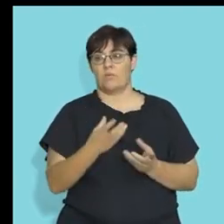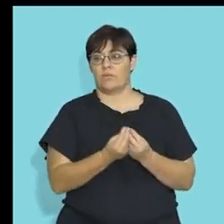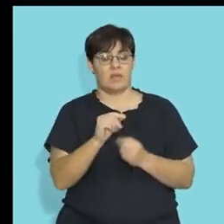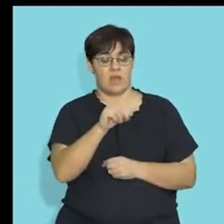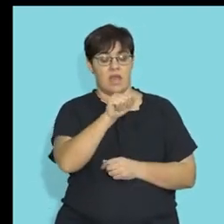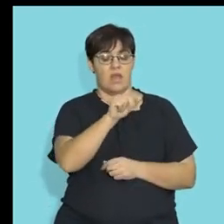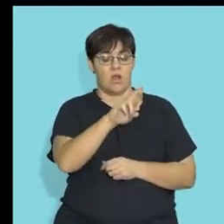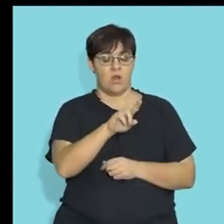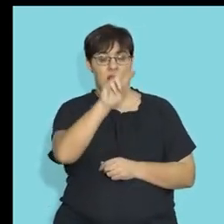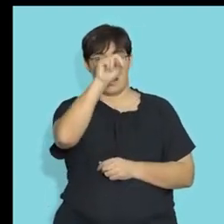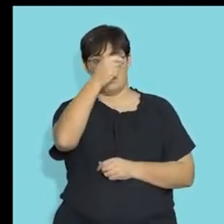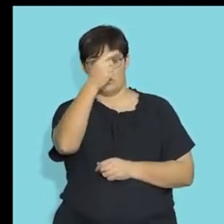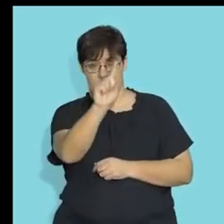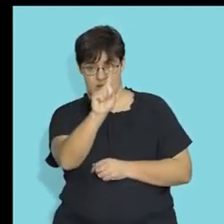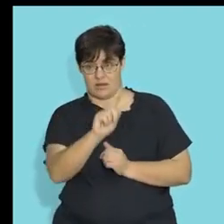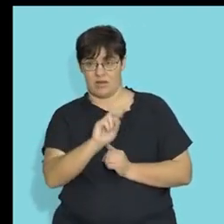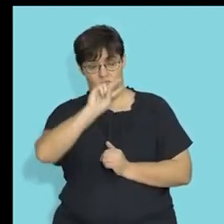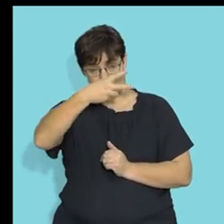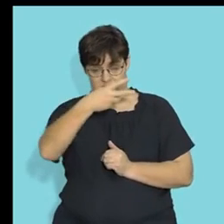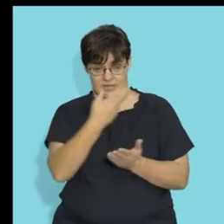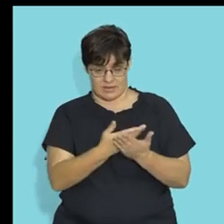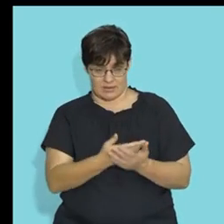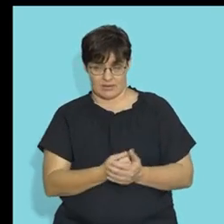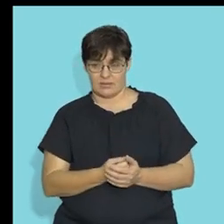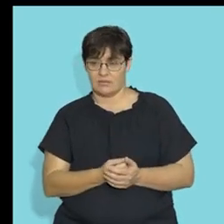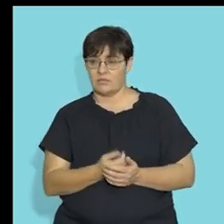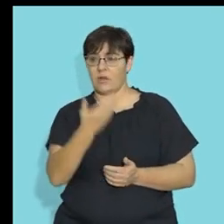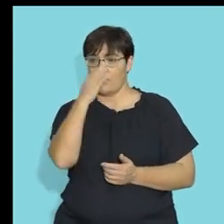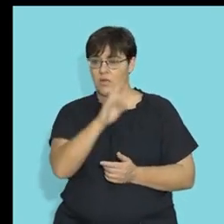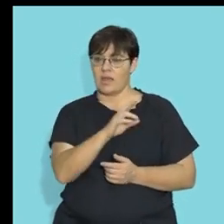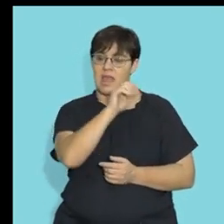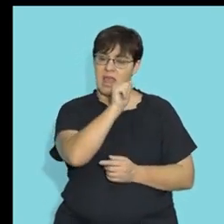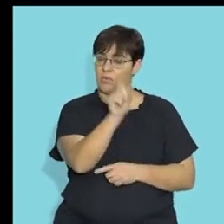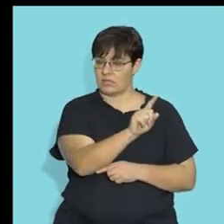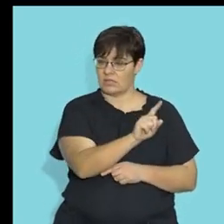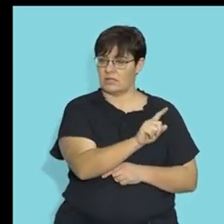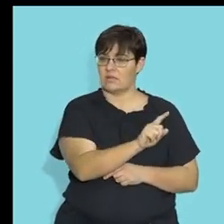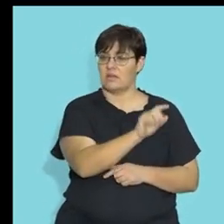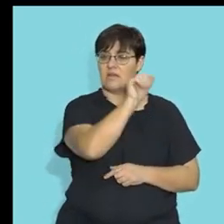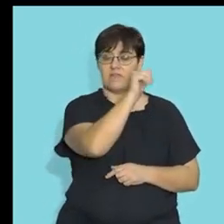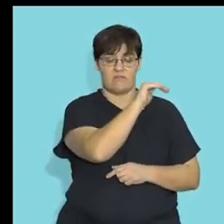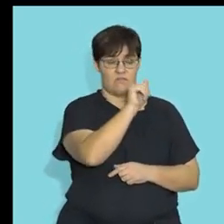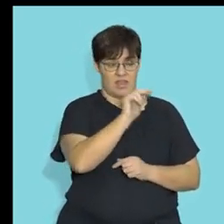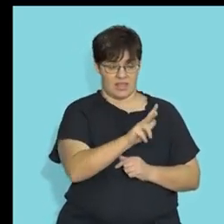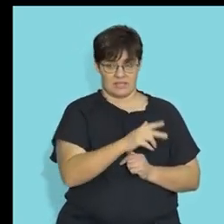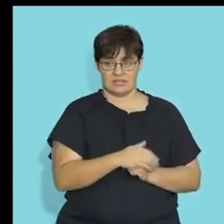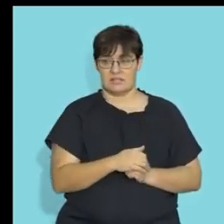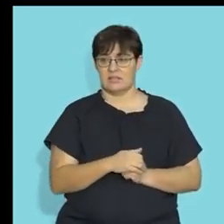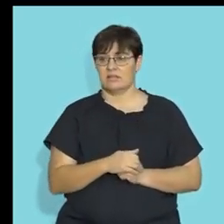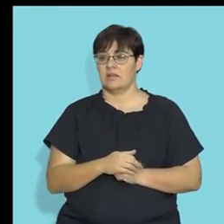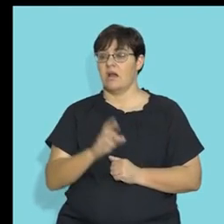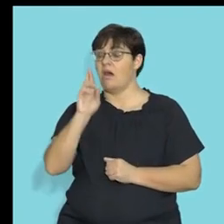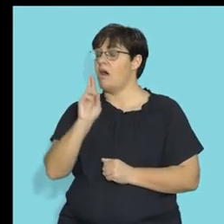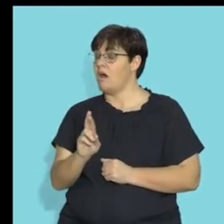geometric series with AR to the power of n minus 1. Luckily, I know what my A is. My A is 5 over